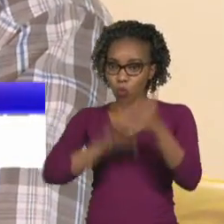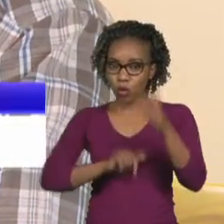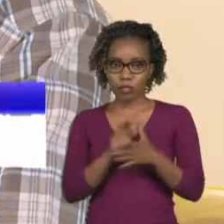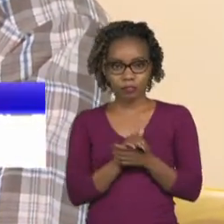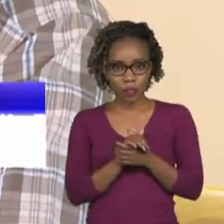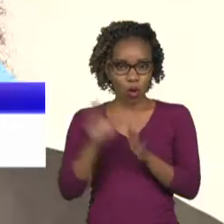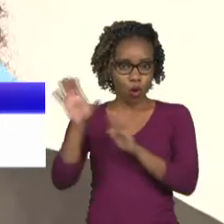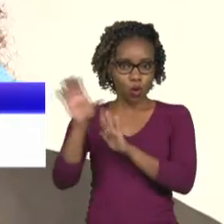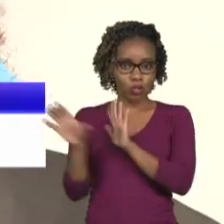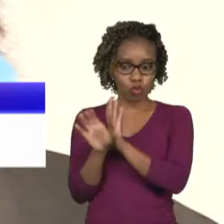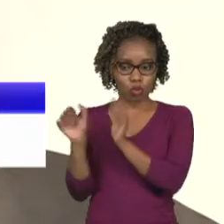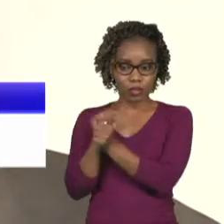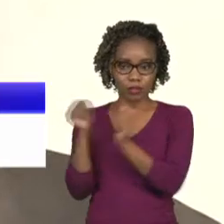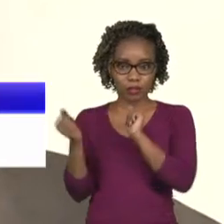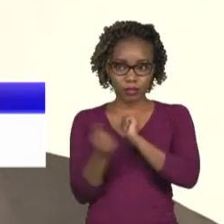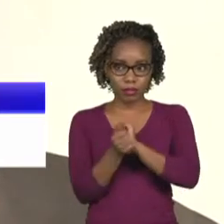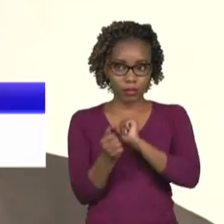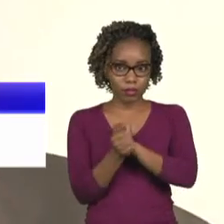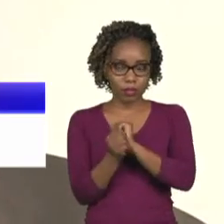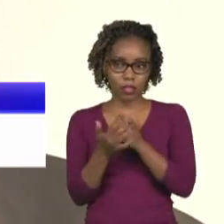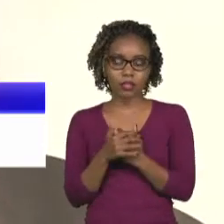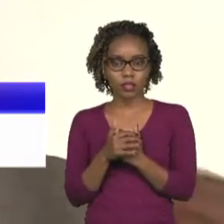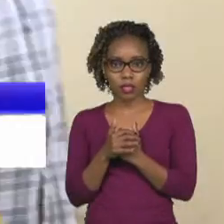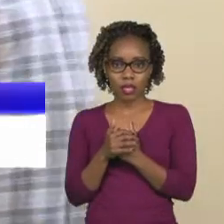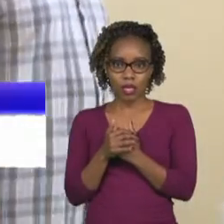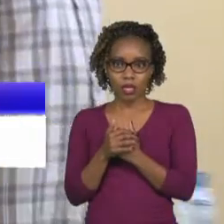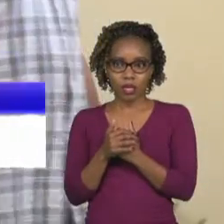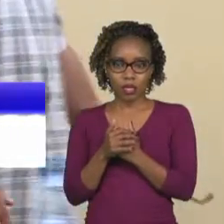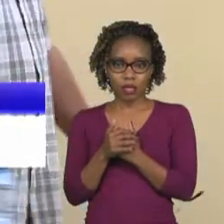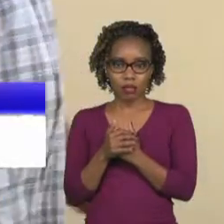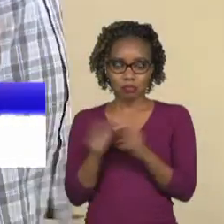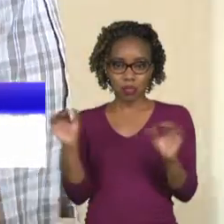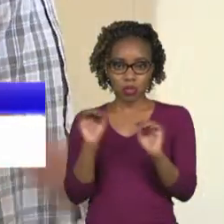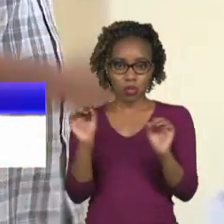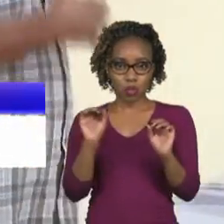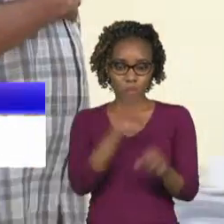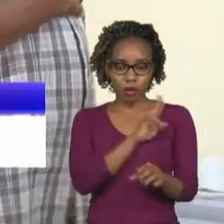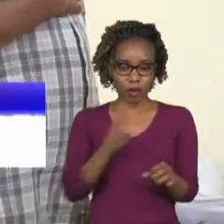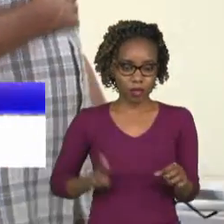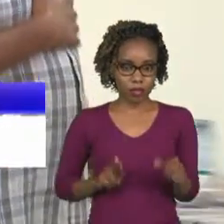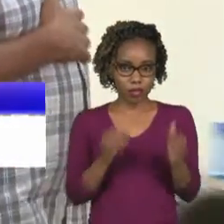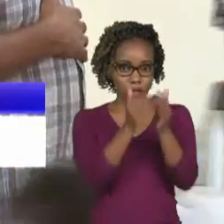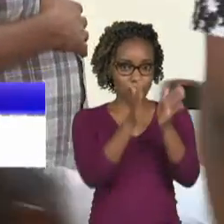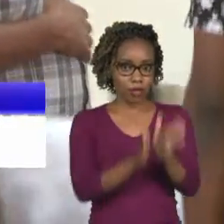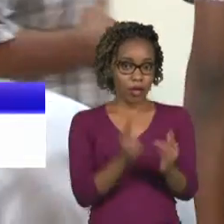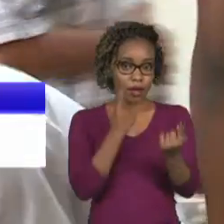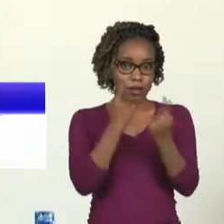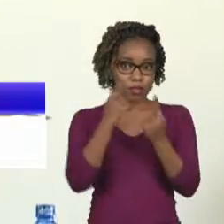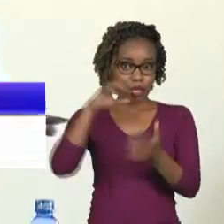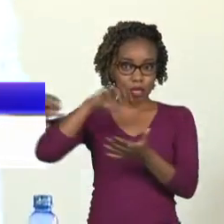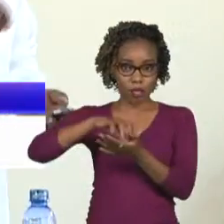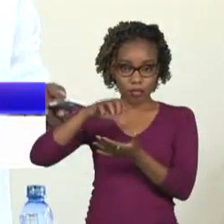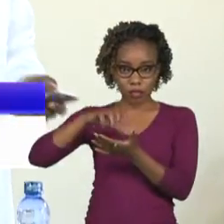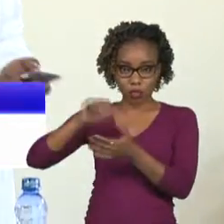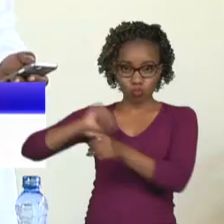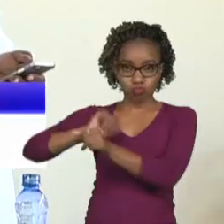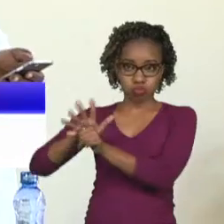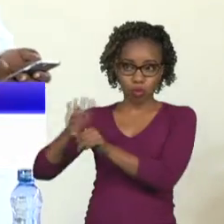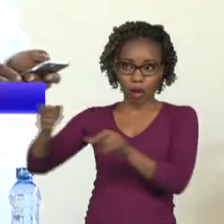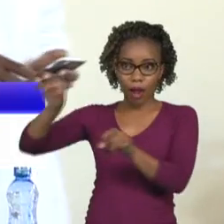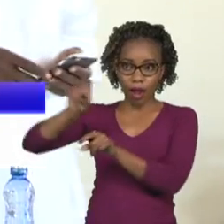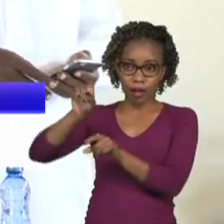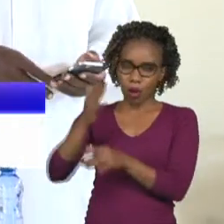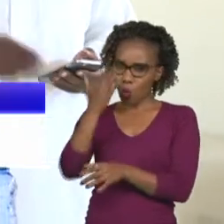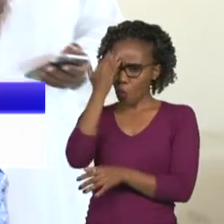envisioned constitutional amendment will not bring any reforms. The religious leaders said their surge in coronavirus infections, it's not the